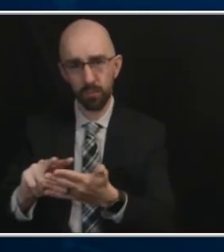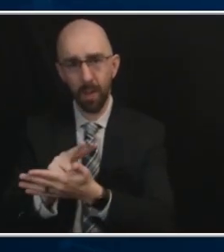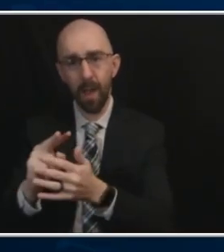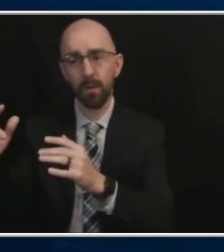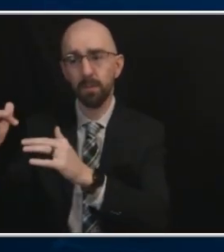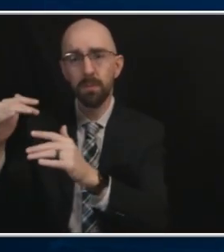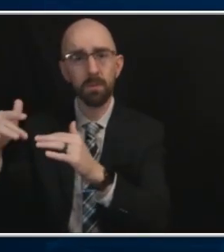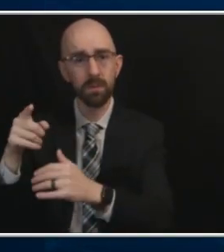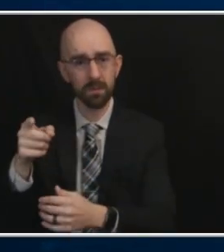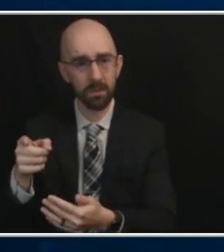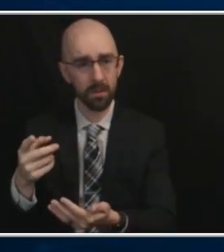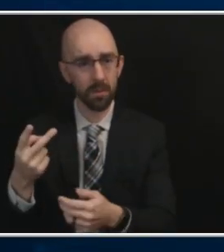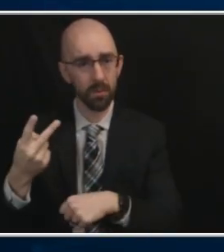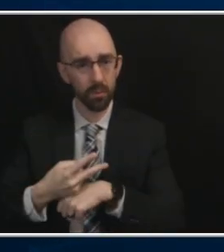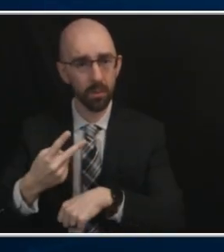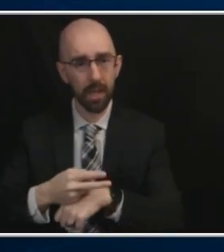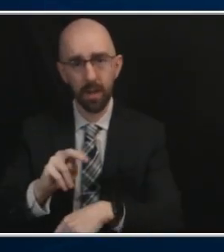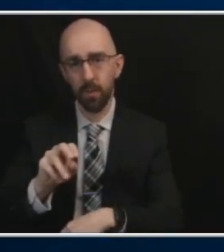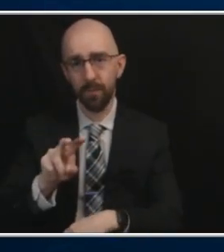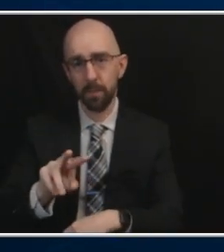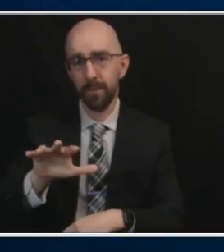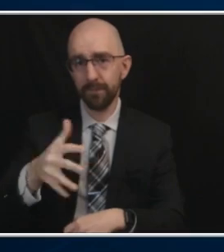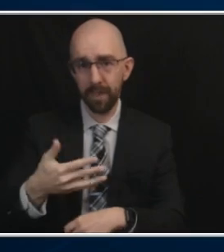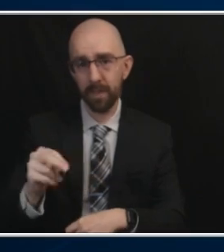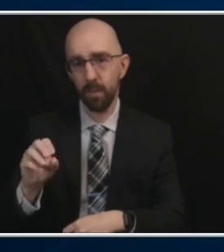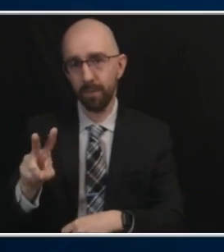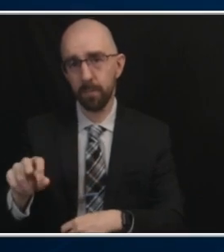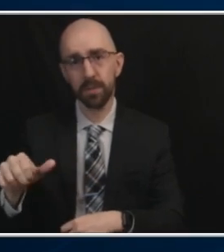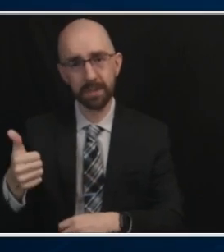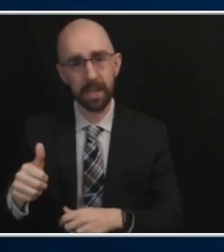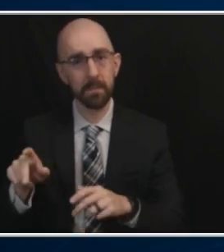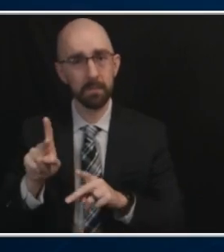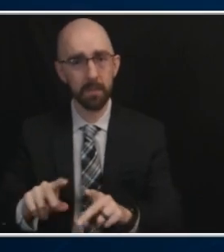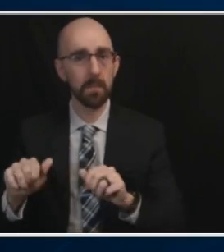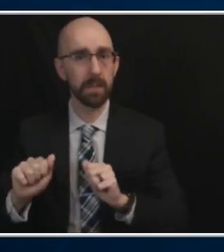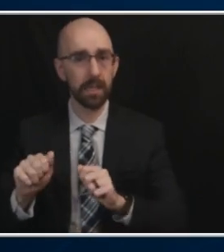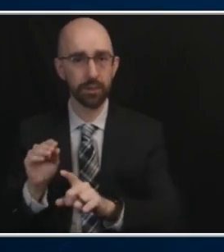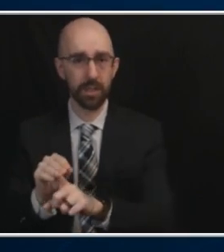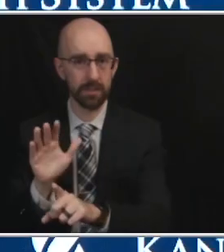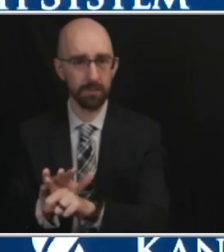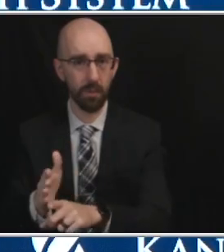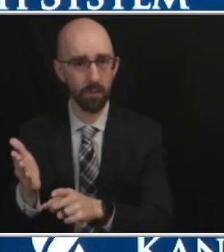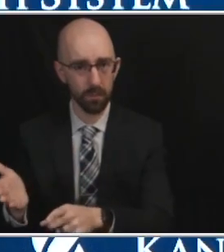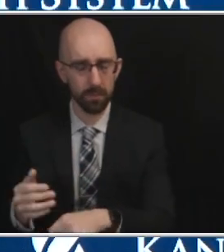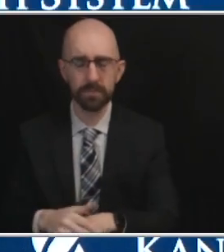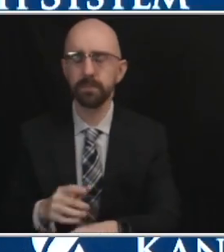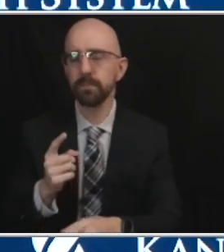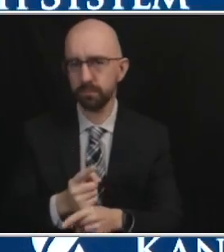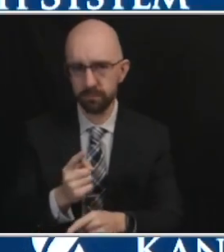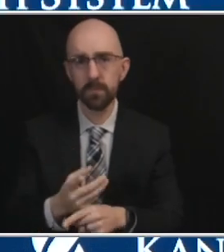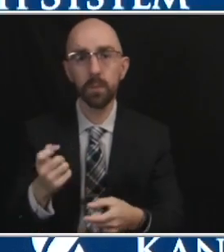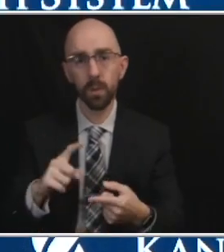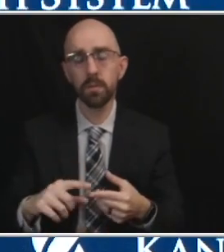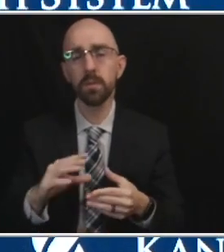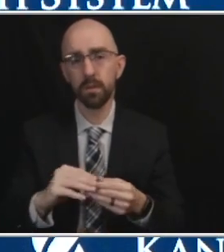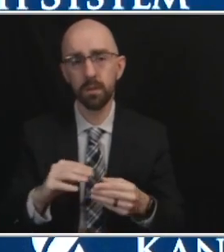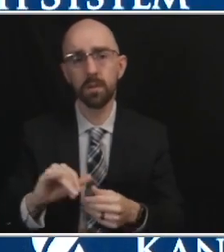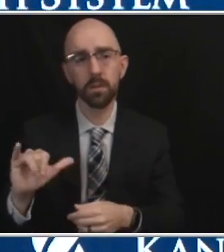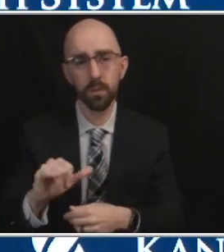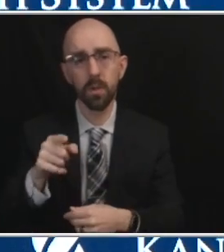November 5th and Yep. November 10th, Yep. where people could potentially have been exposed, right? Absolutely. And we would like to say, too, is that you are